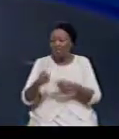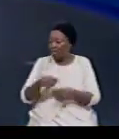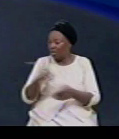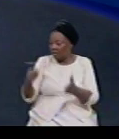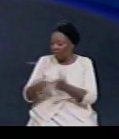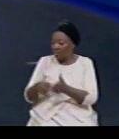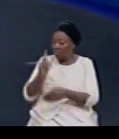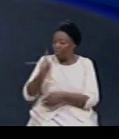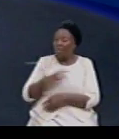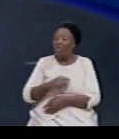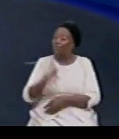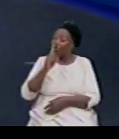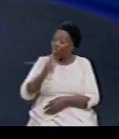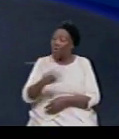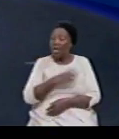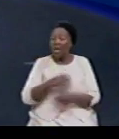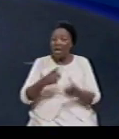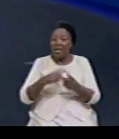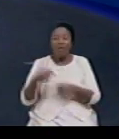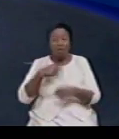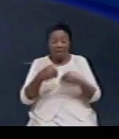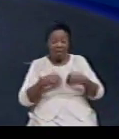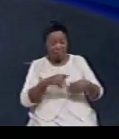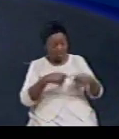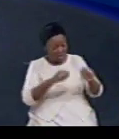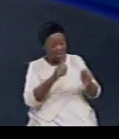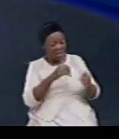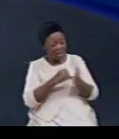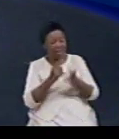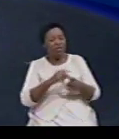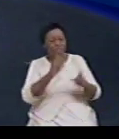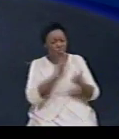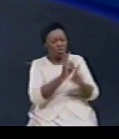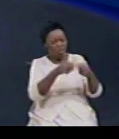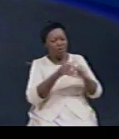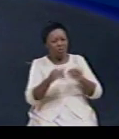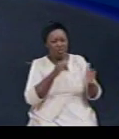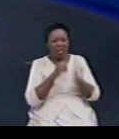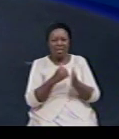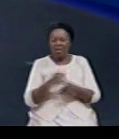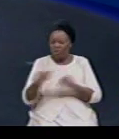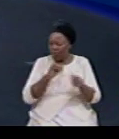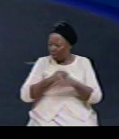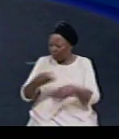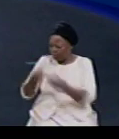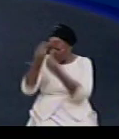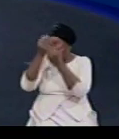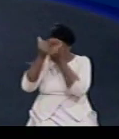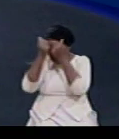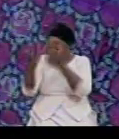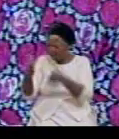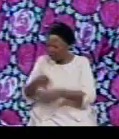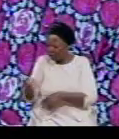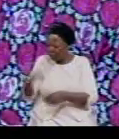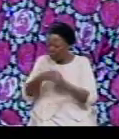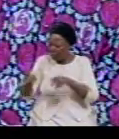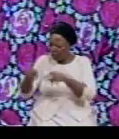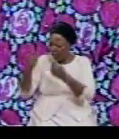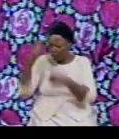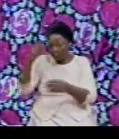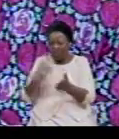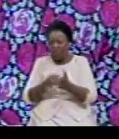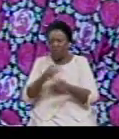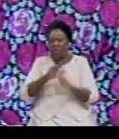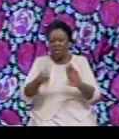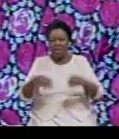real, and we are behind this one. What do I do? Do I fear? Do I tremble? Do I go to hide? Do I keep